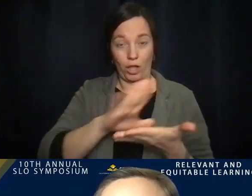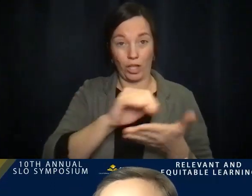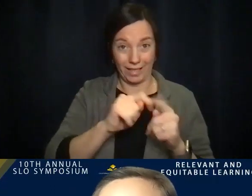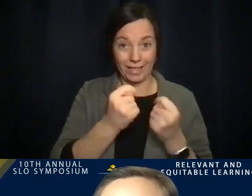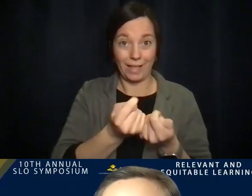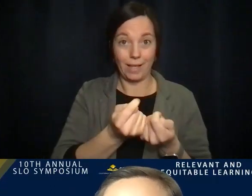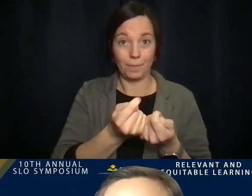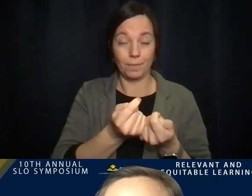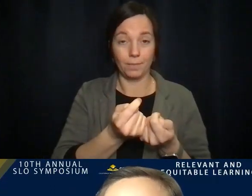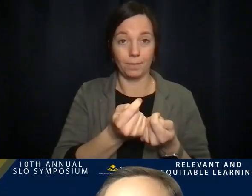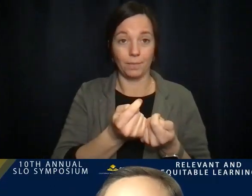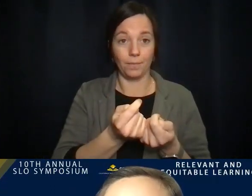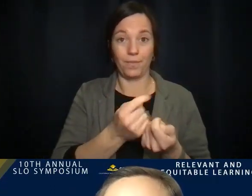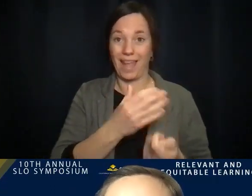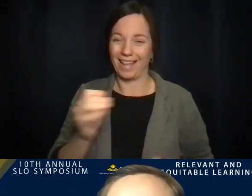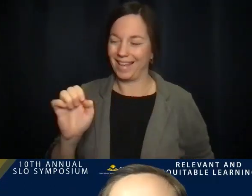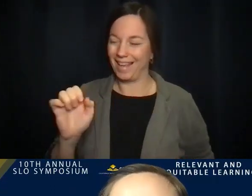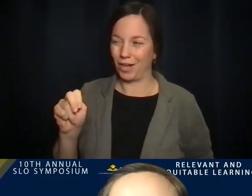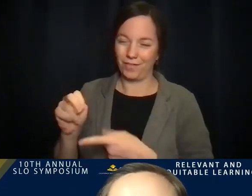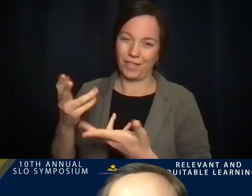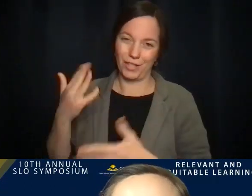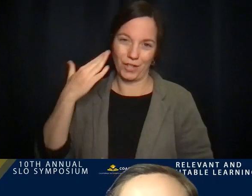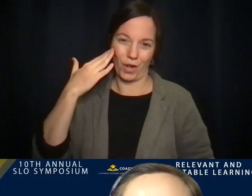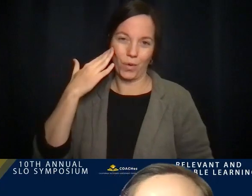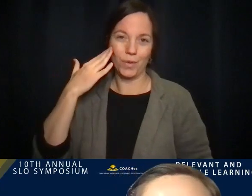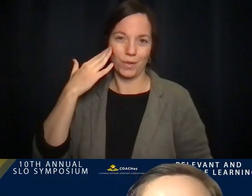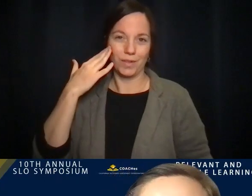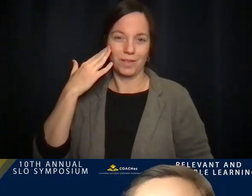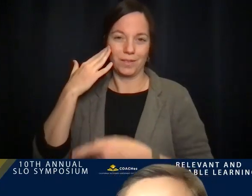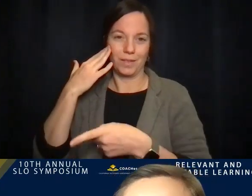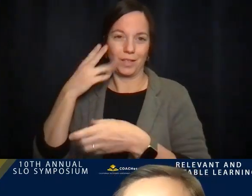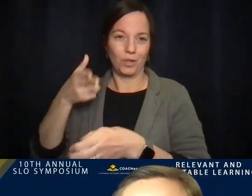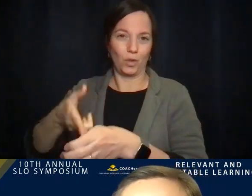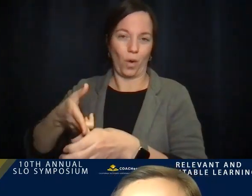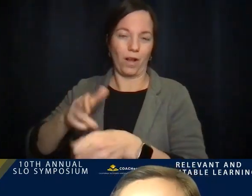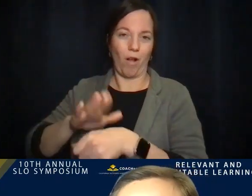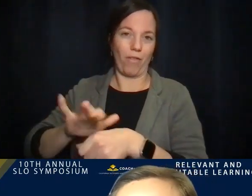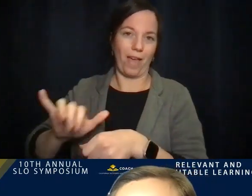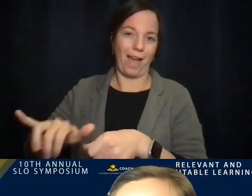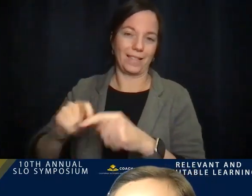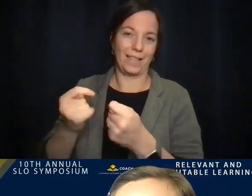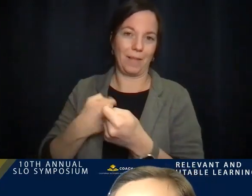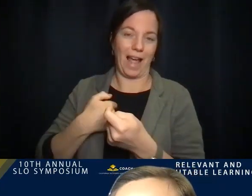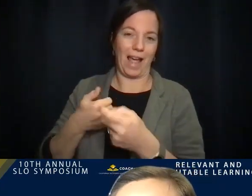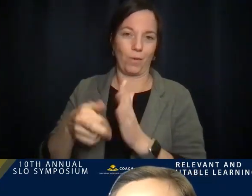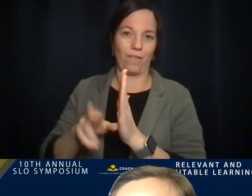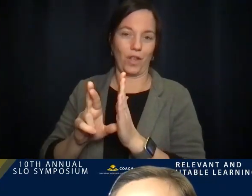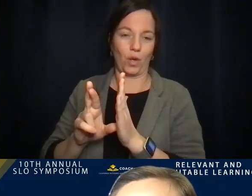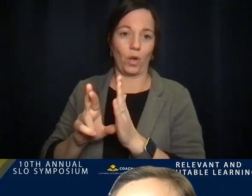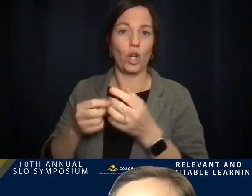teams, and Aeron knows this, having been on a team ISA review with me, even during the